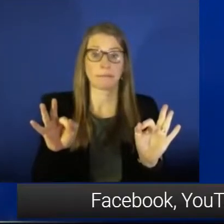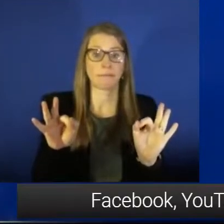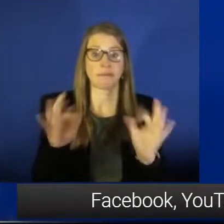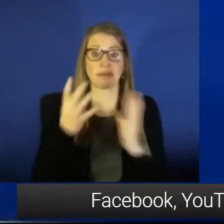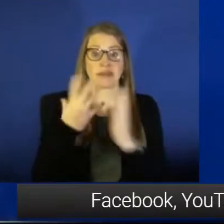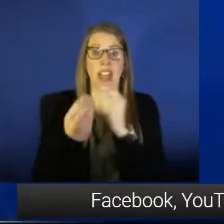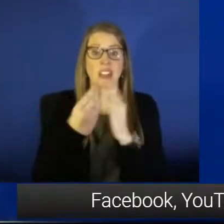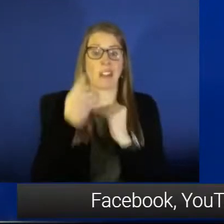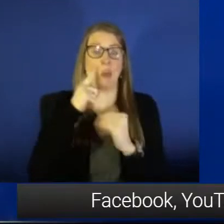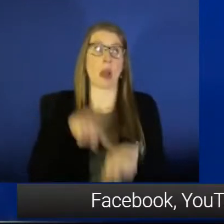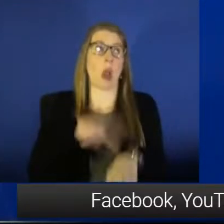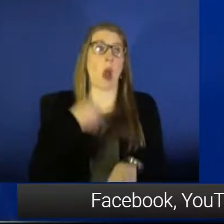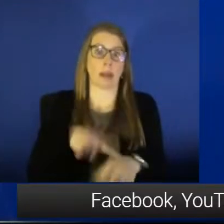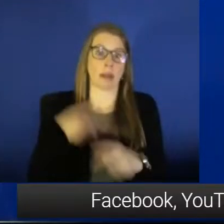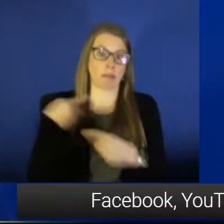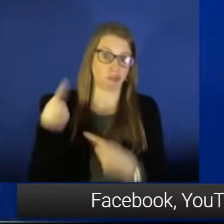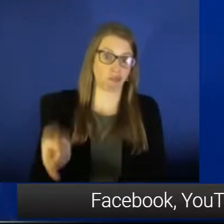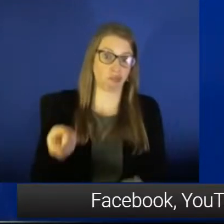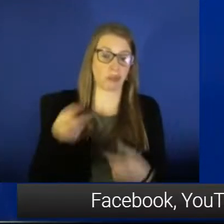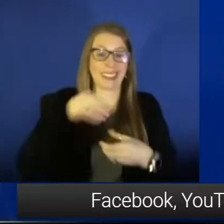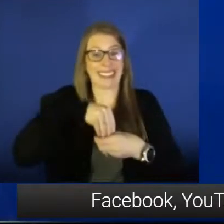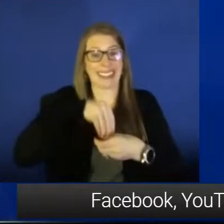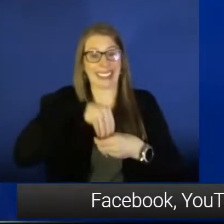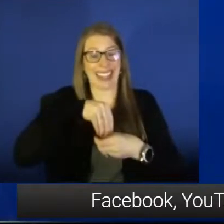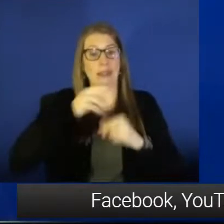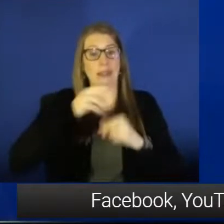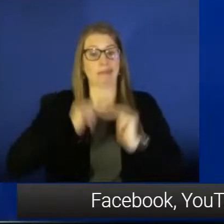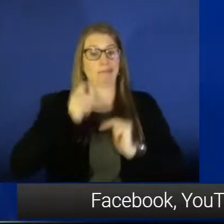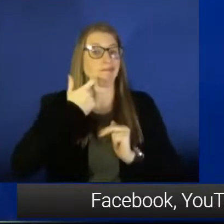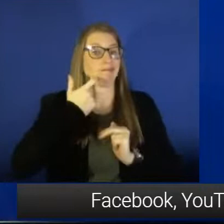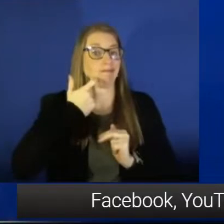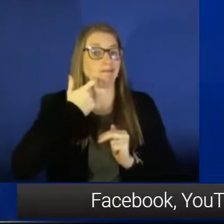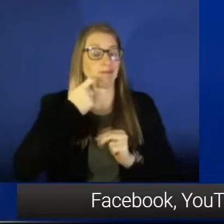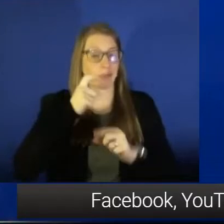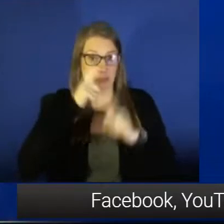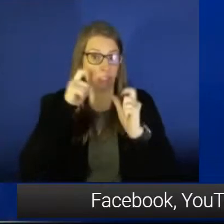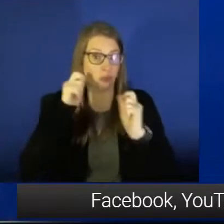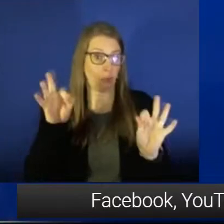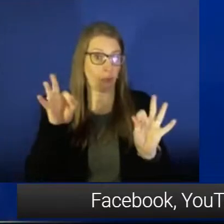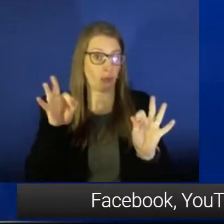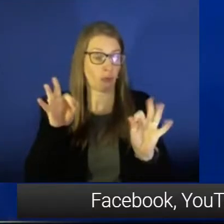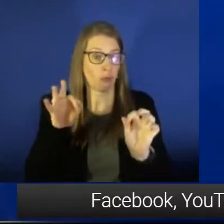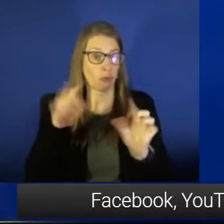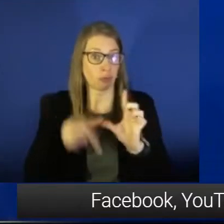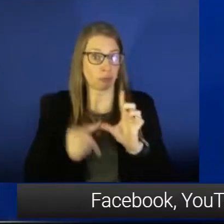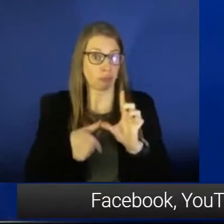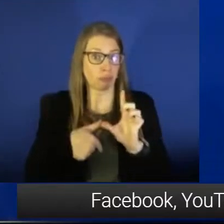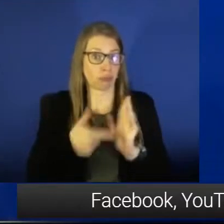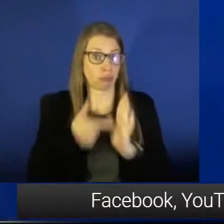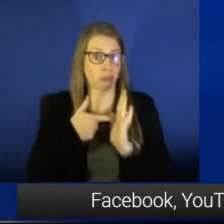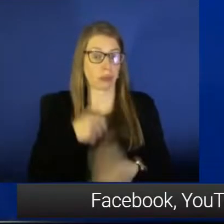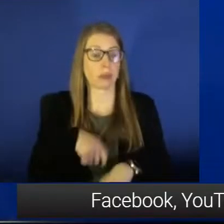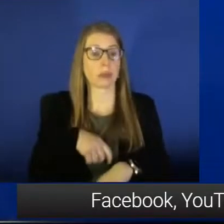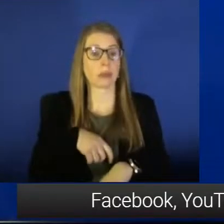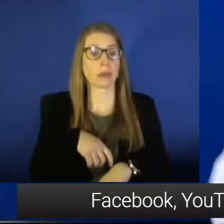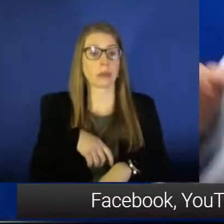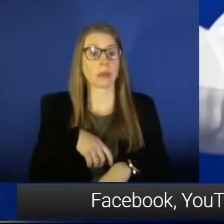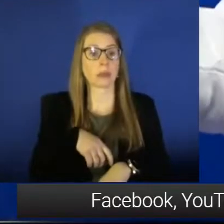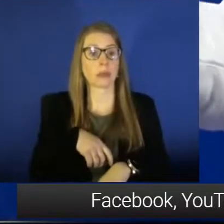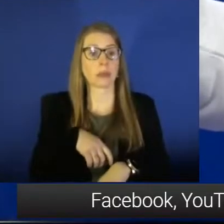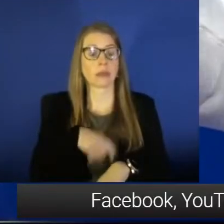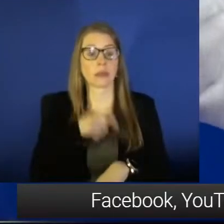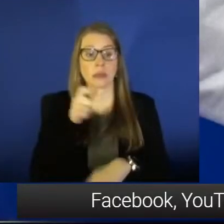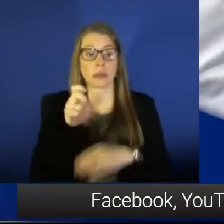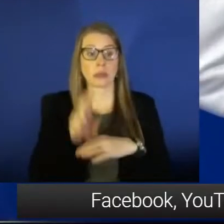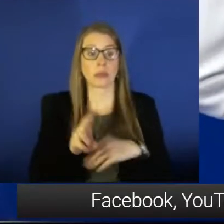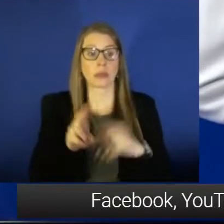time, and inside more recently. But I think I think the fact that we haven't had masks on the outside, Bill. And by the way, Dr. Barkman